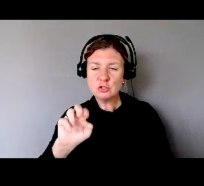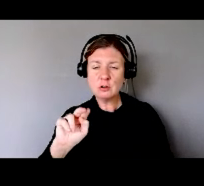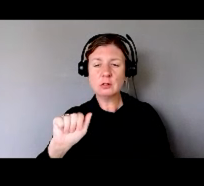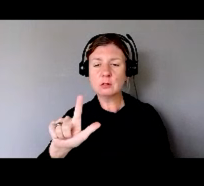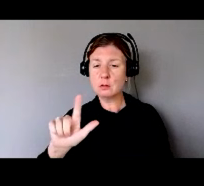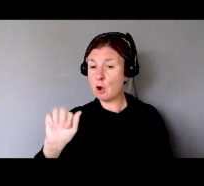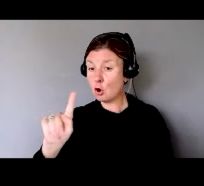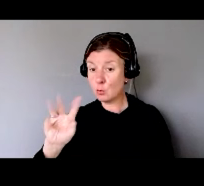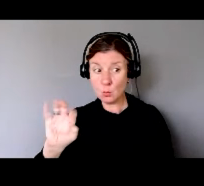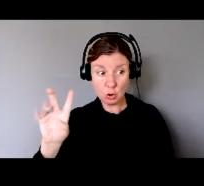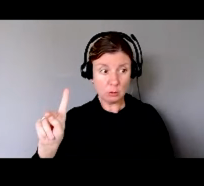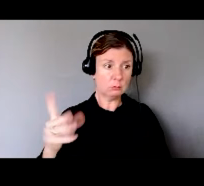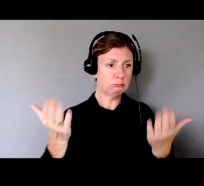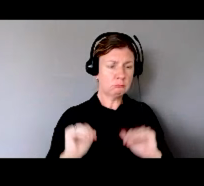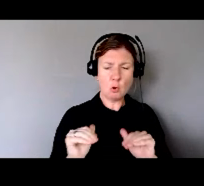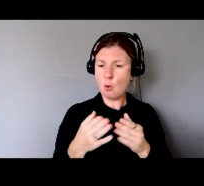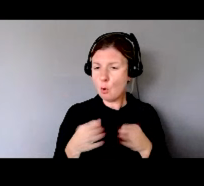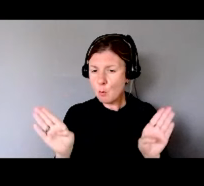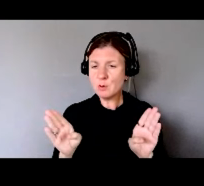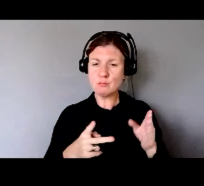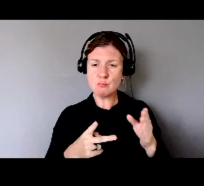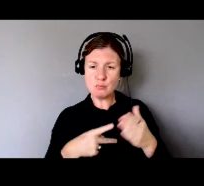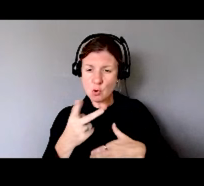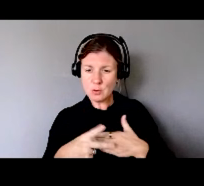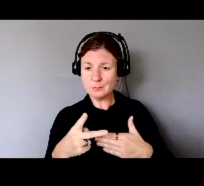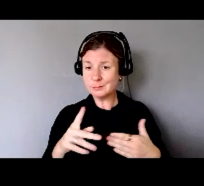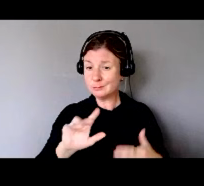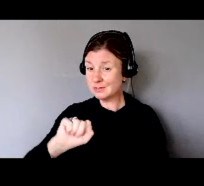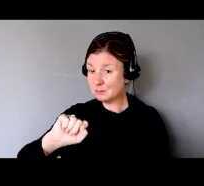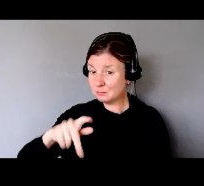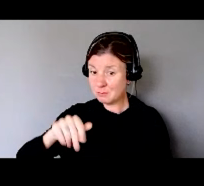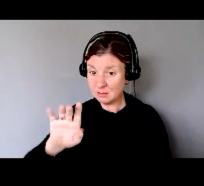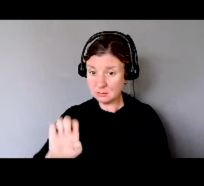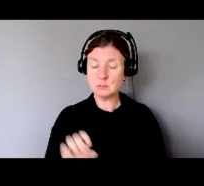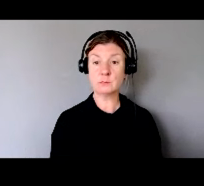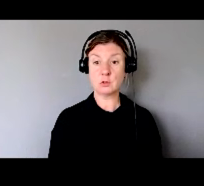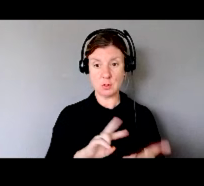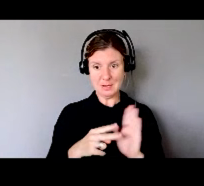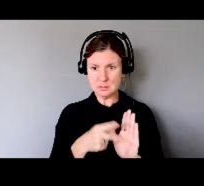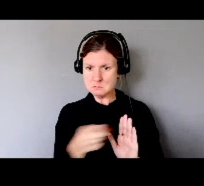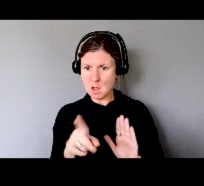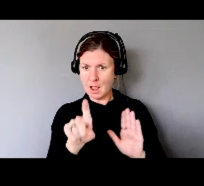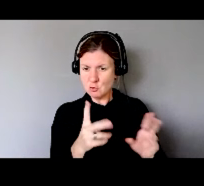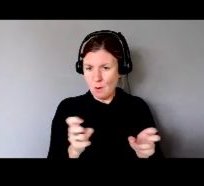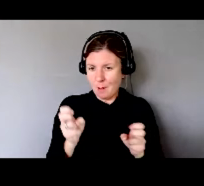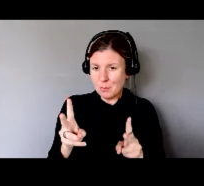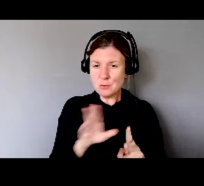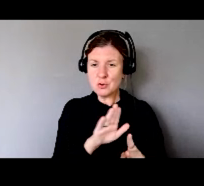Artists will need to upload examples of previously completed public artwork that are